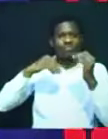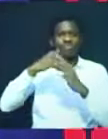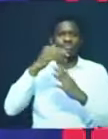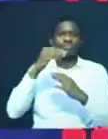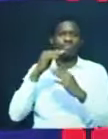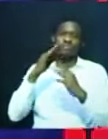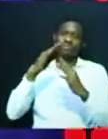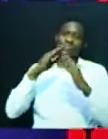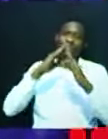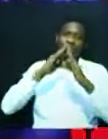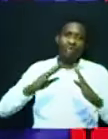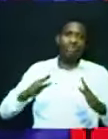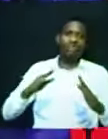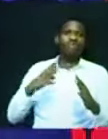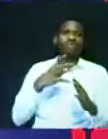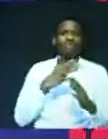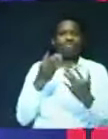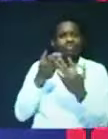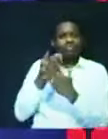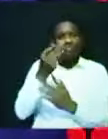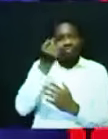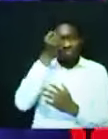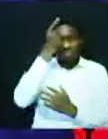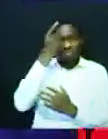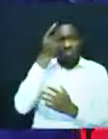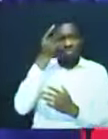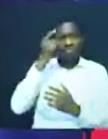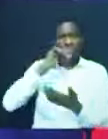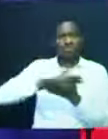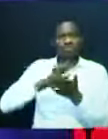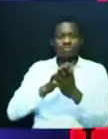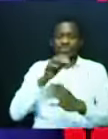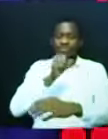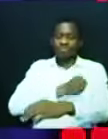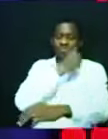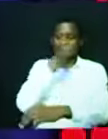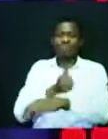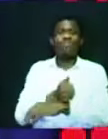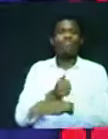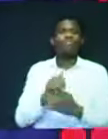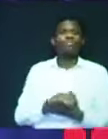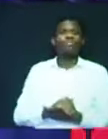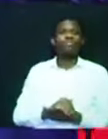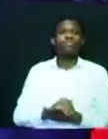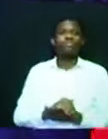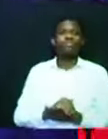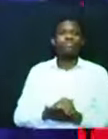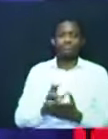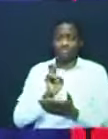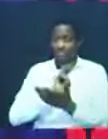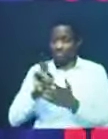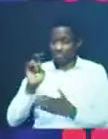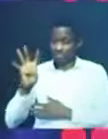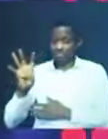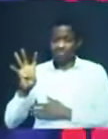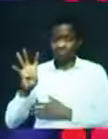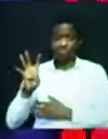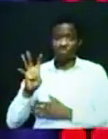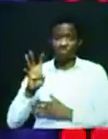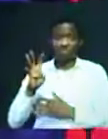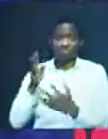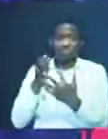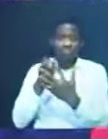na what de inhunumu maso ejina. Verse 4. Now let's pay attention to verse 4.